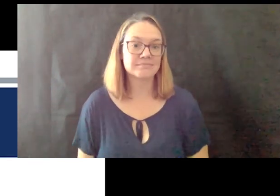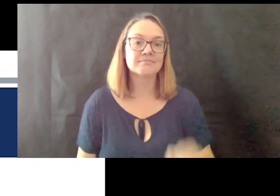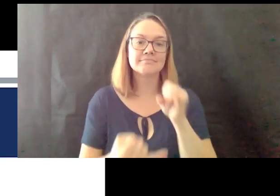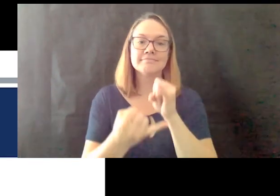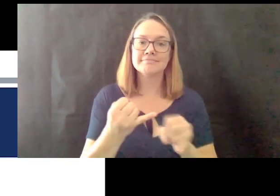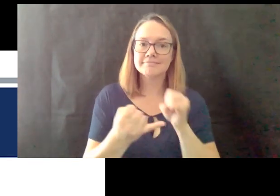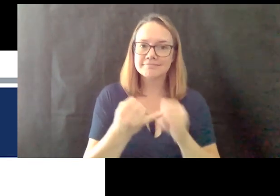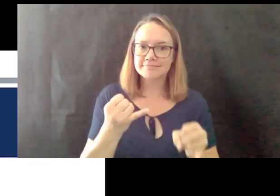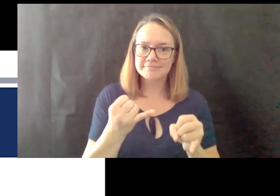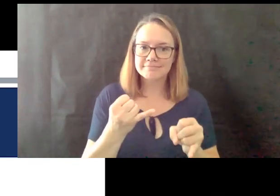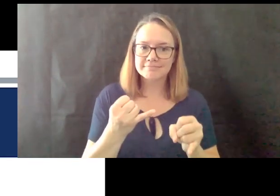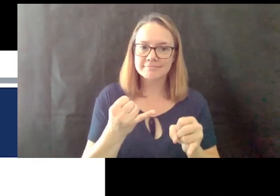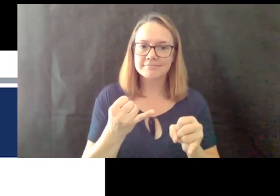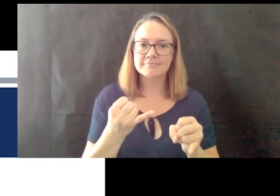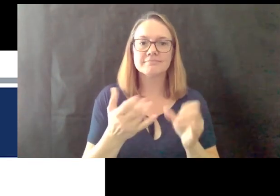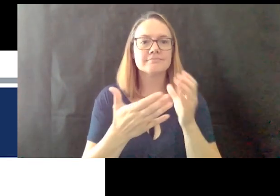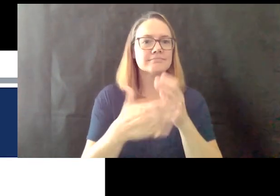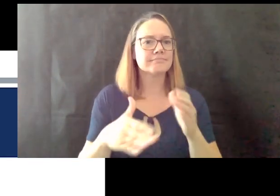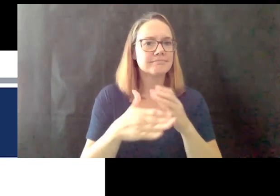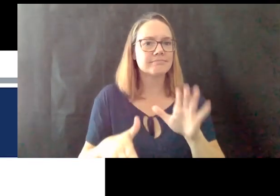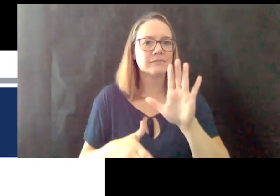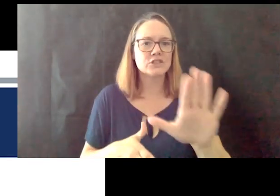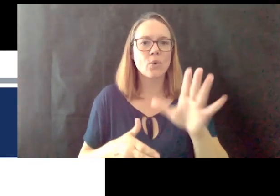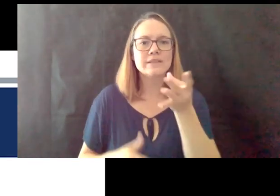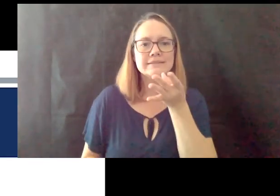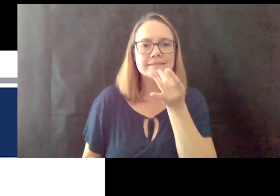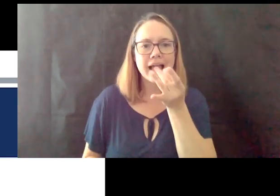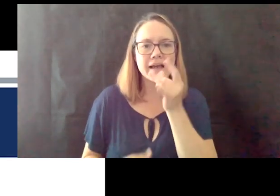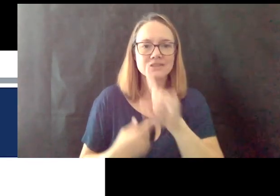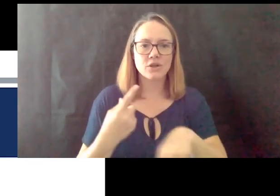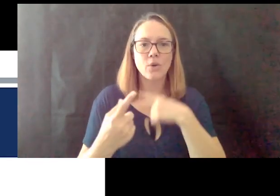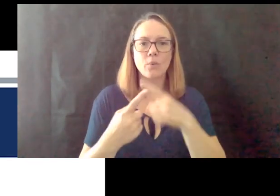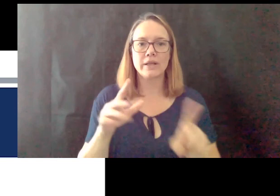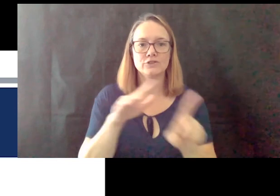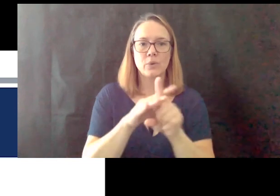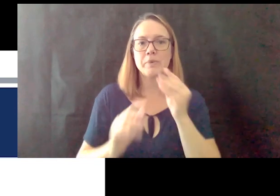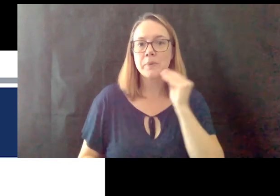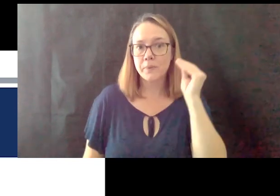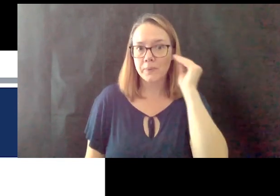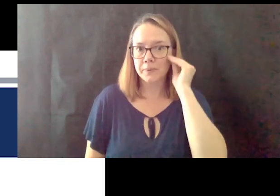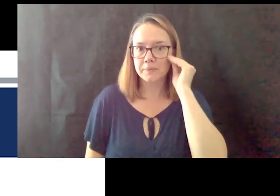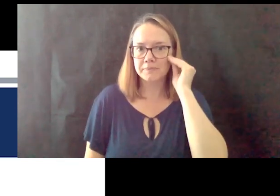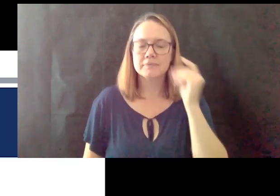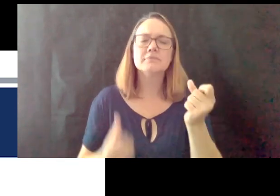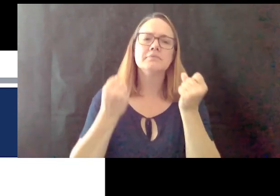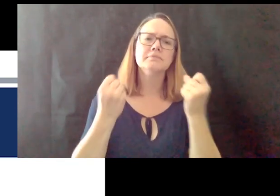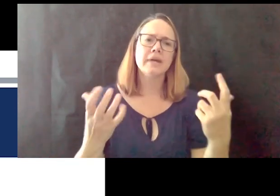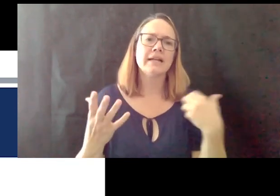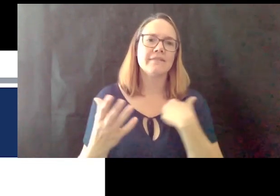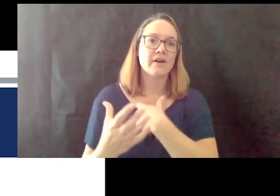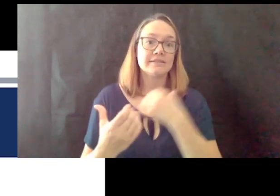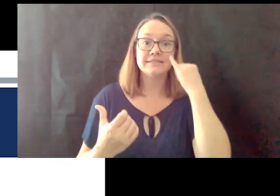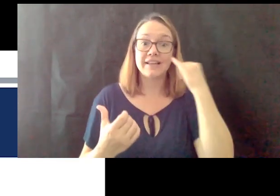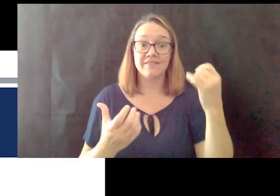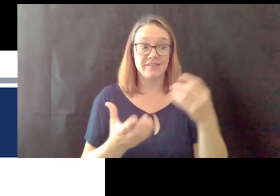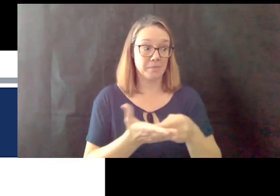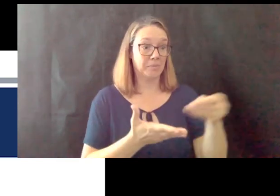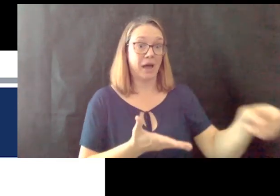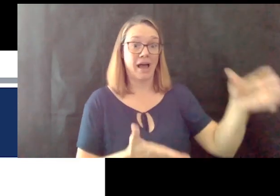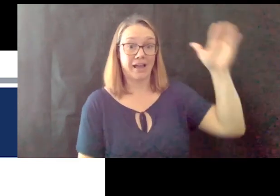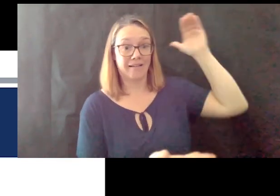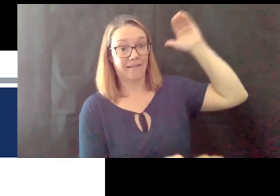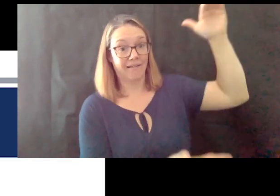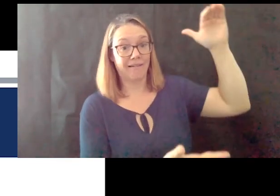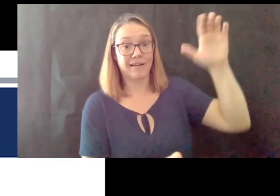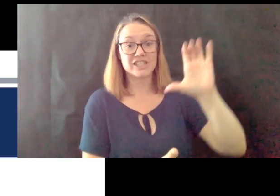your body. Lastly, divide up your snacks into portions when you get home. So I know a lot of us, you know, if you're buying